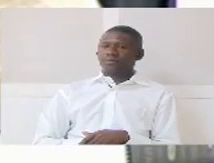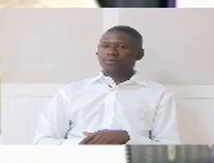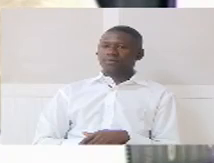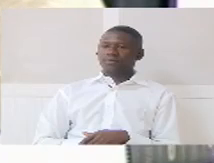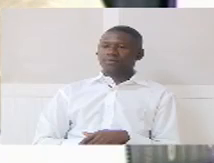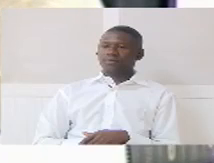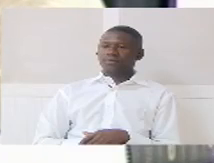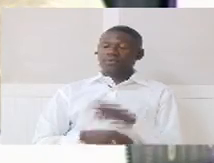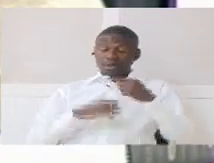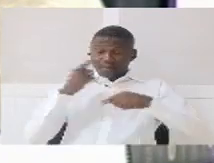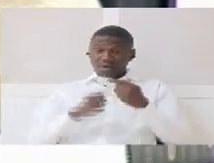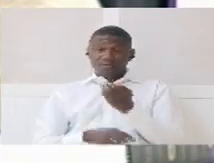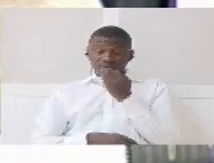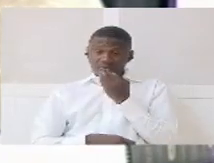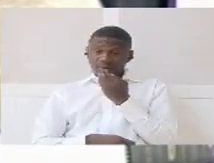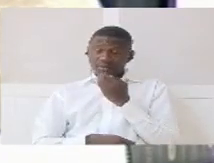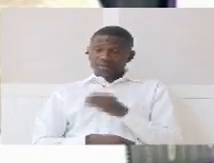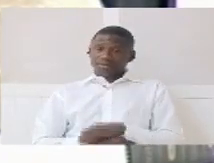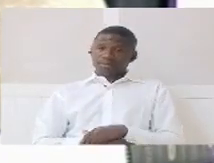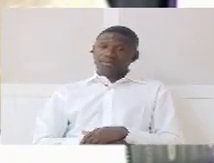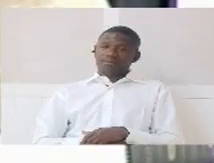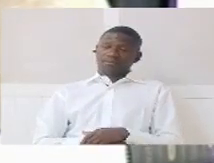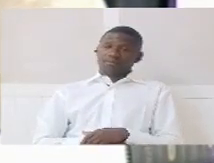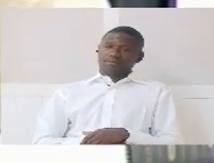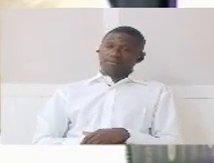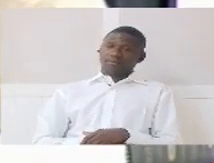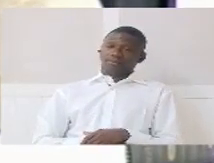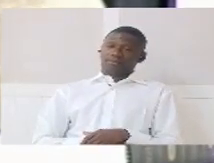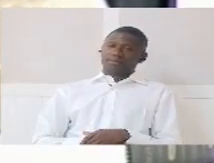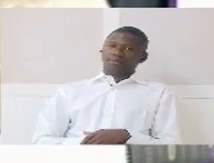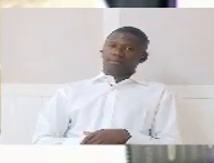Domoro. Wey jelele eko domoro.